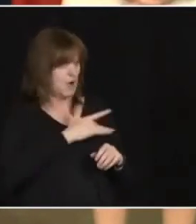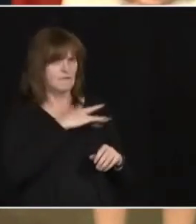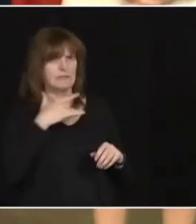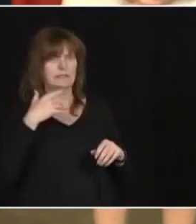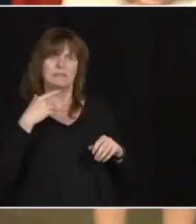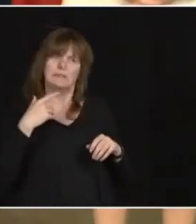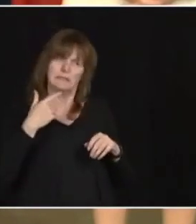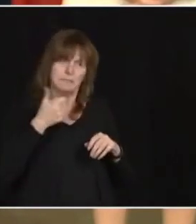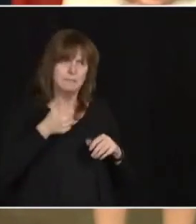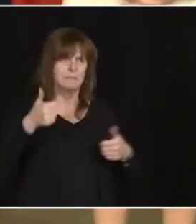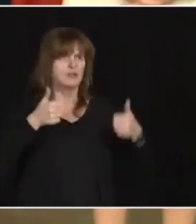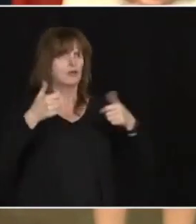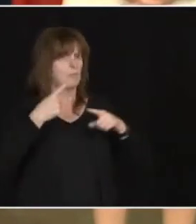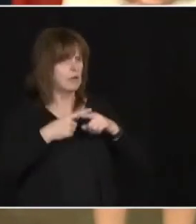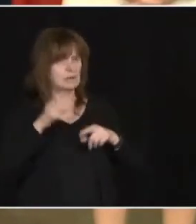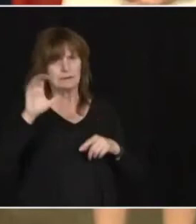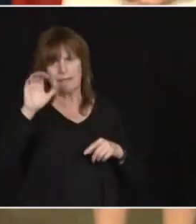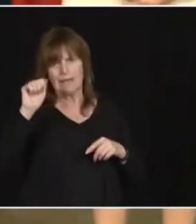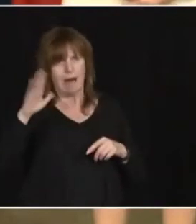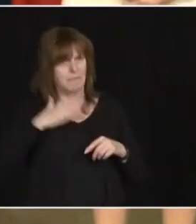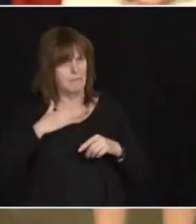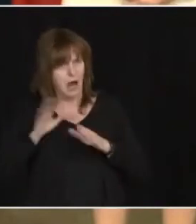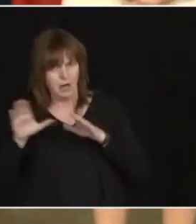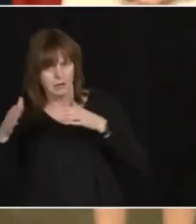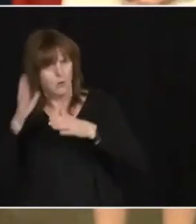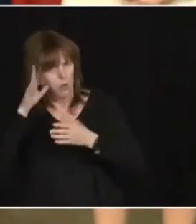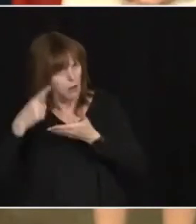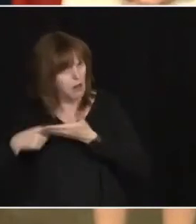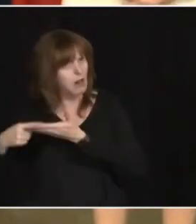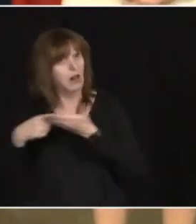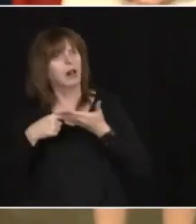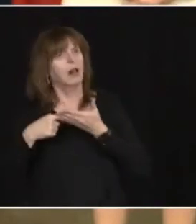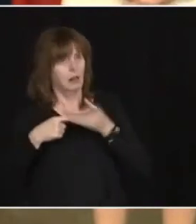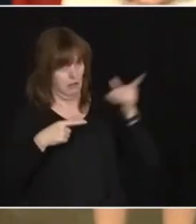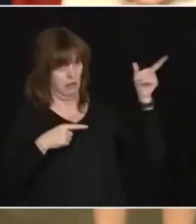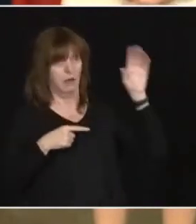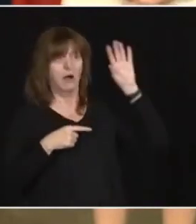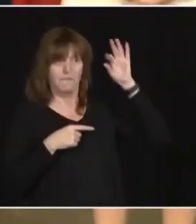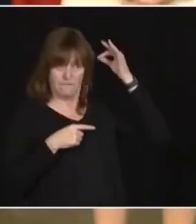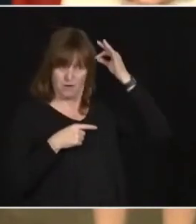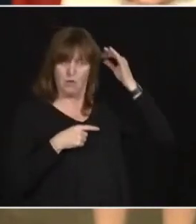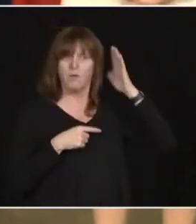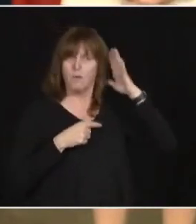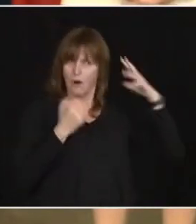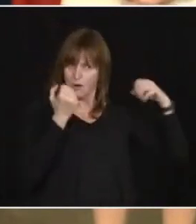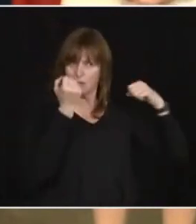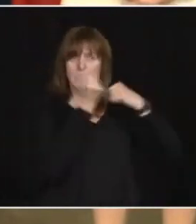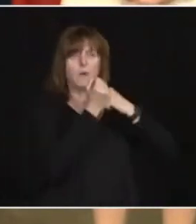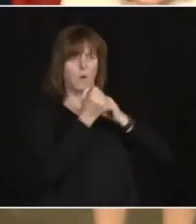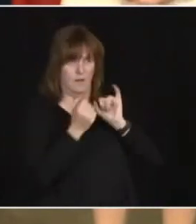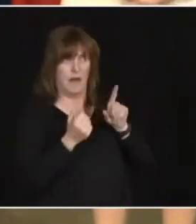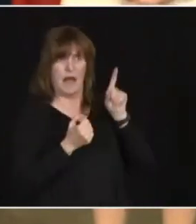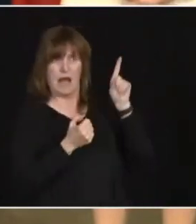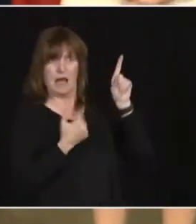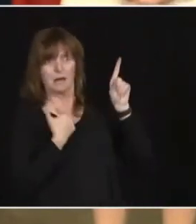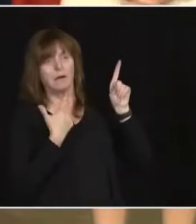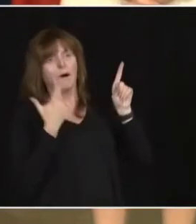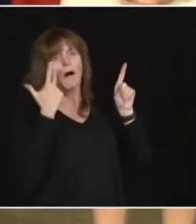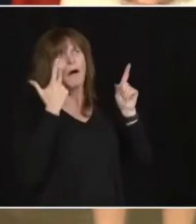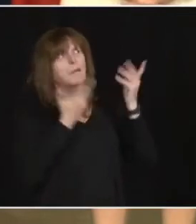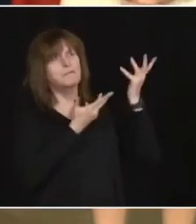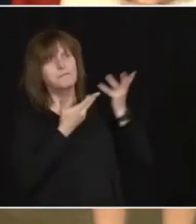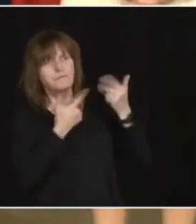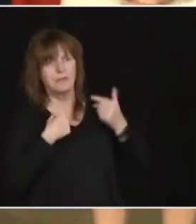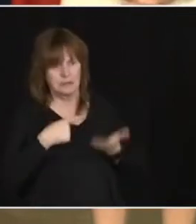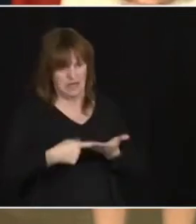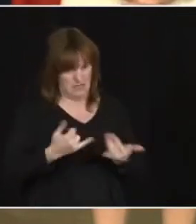there. We do need the support of the federal government, as I mentioned yesterday, and we'll see what they bring to the table. But